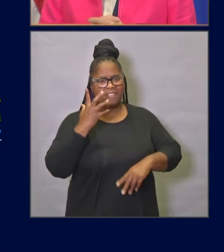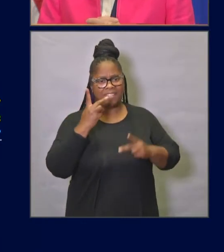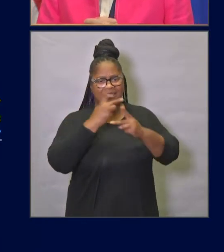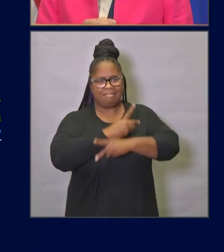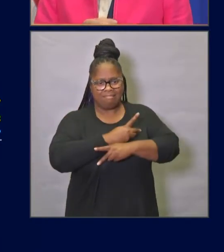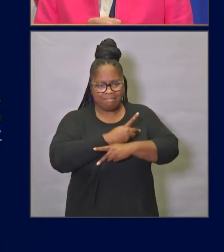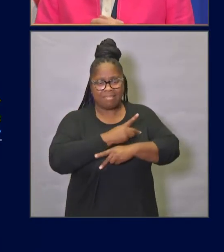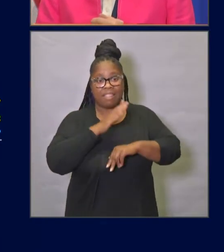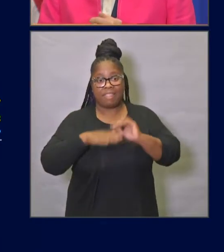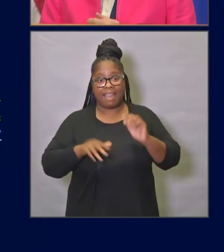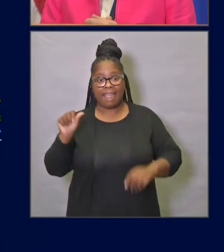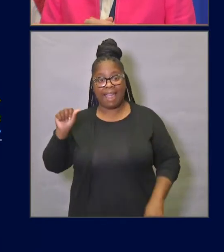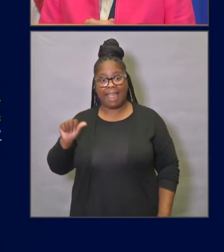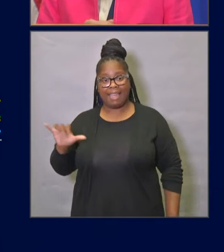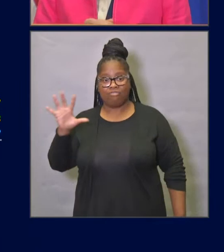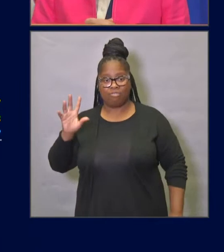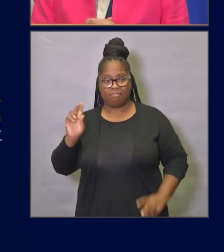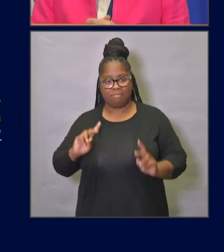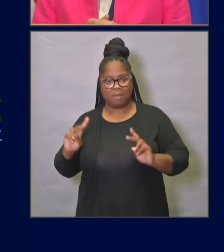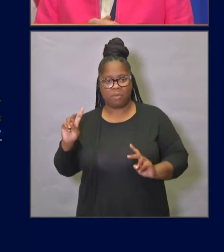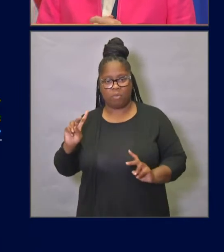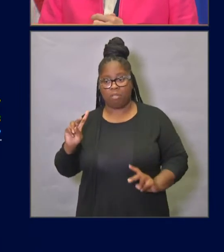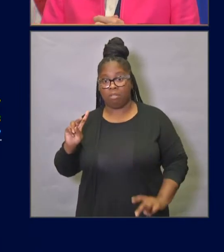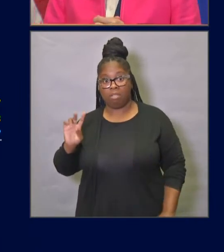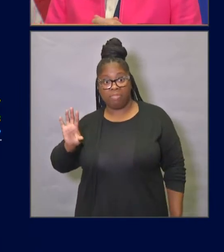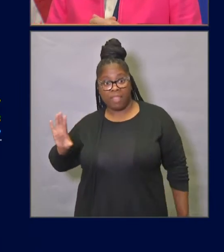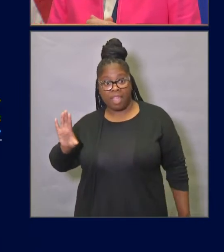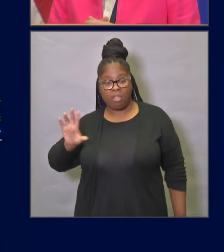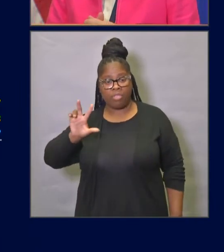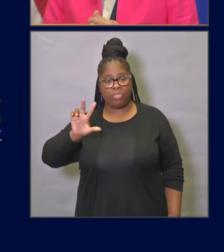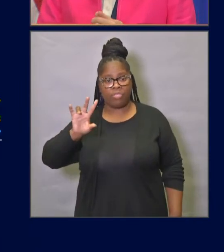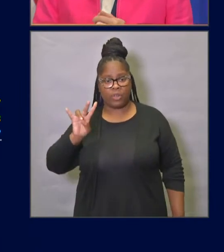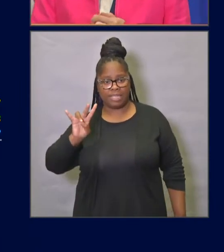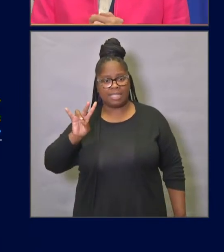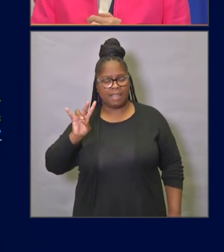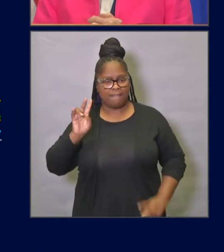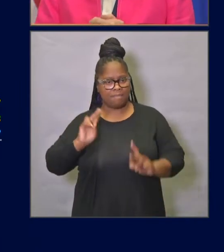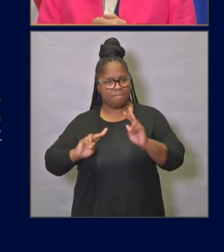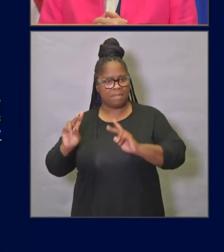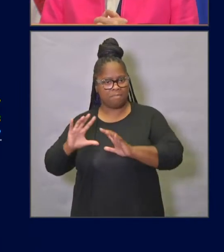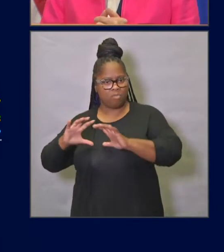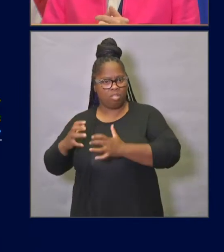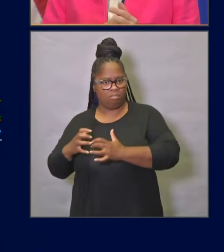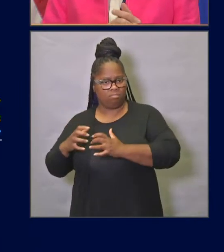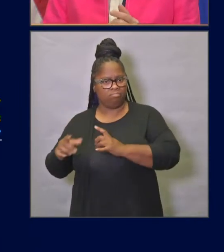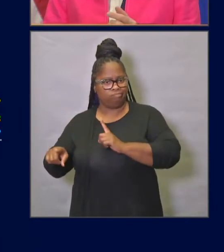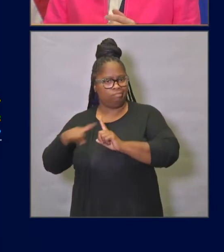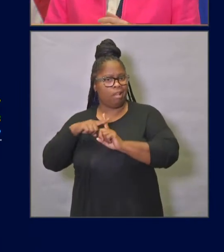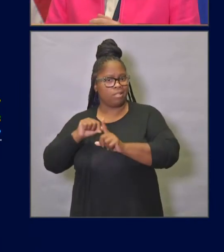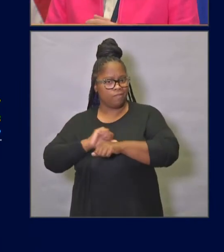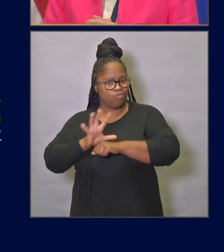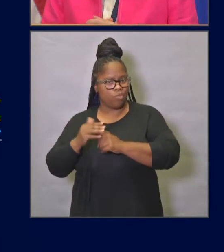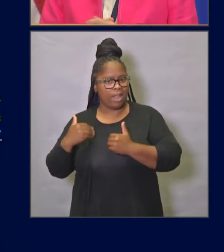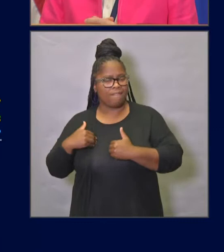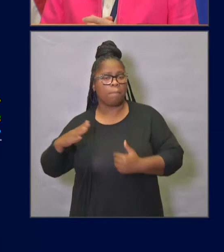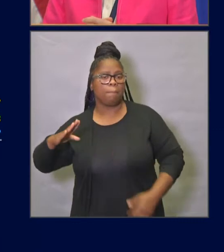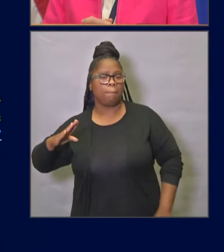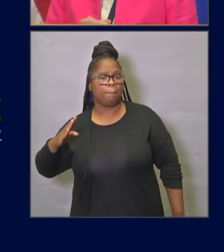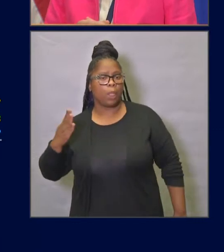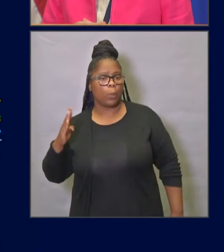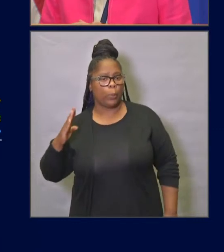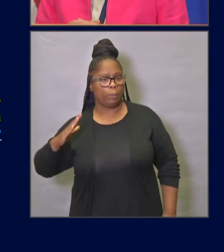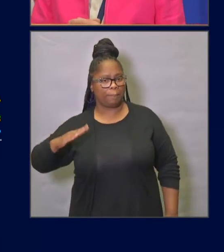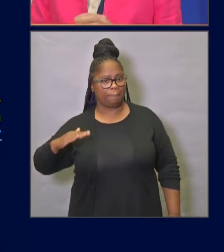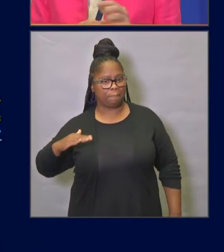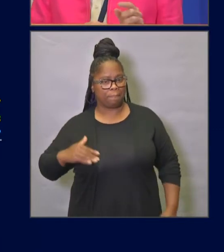Asian residents, which was at 37 cases per 100,000 people. That's the blue line.